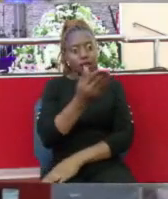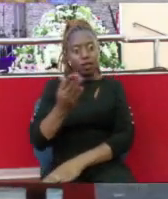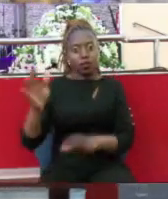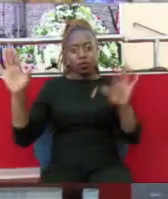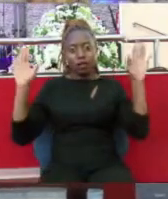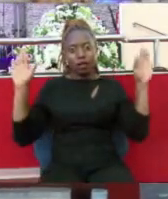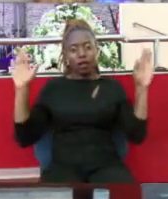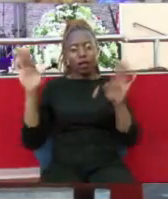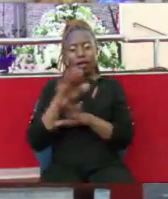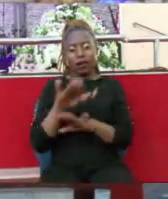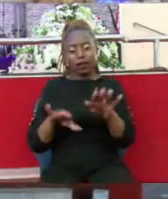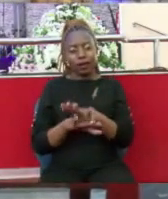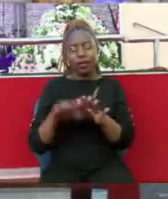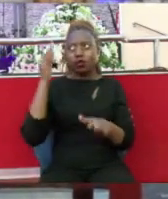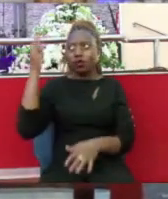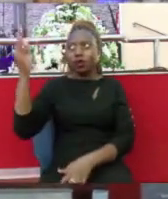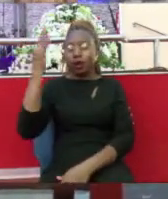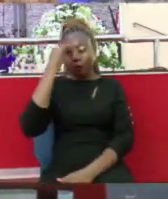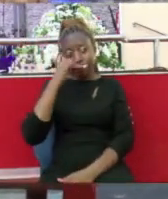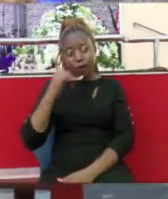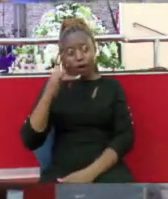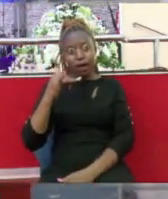Because I am in charge and I'm God who